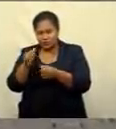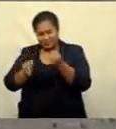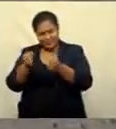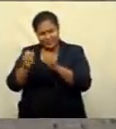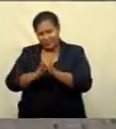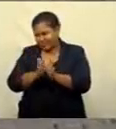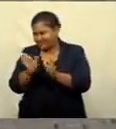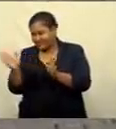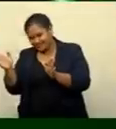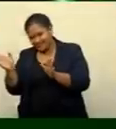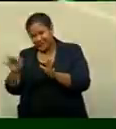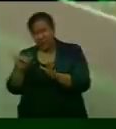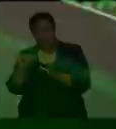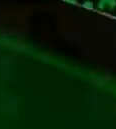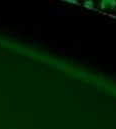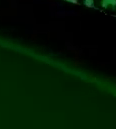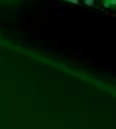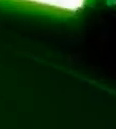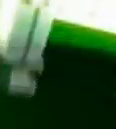on the detour routes.